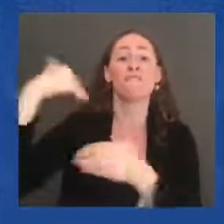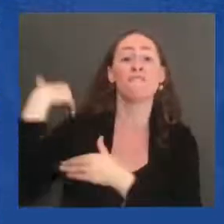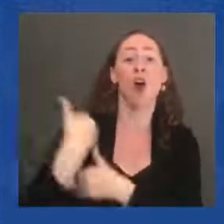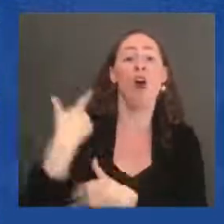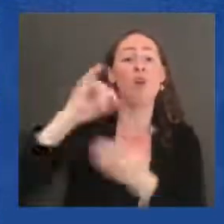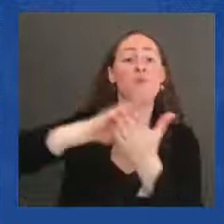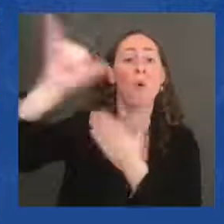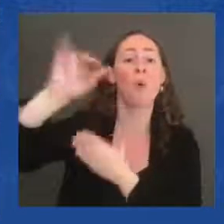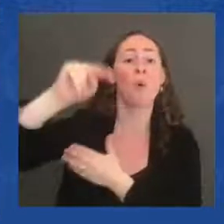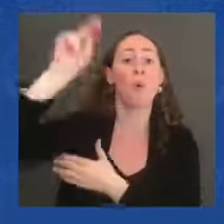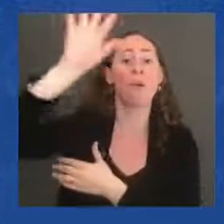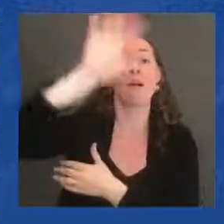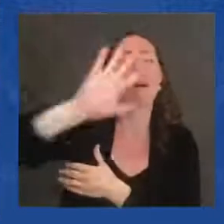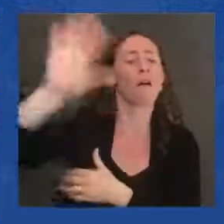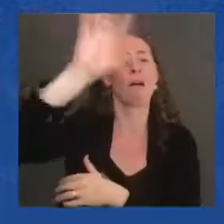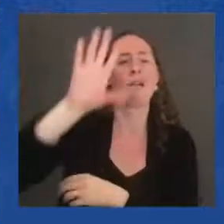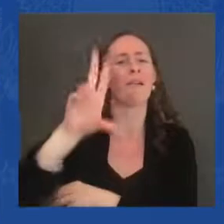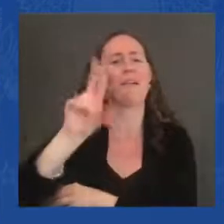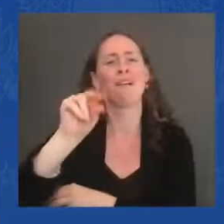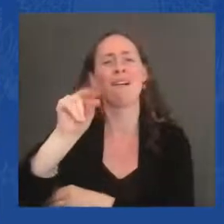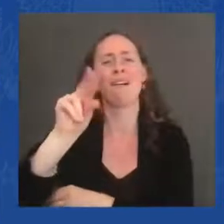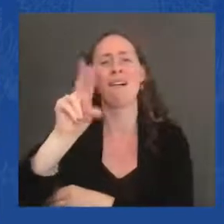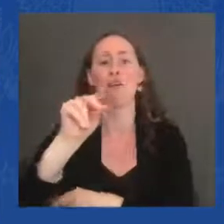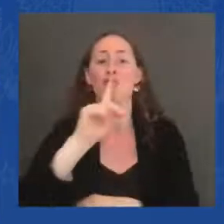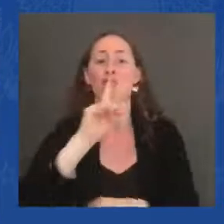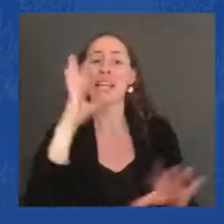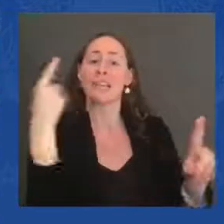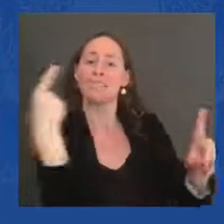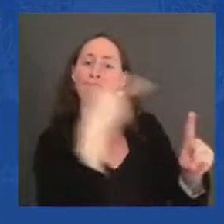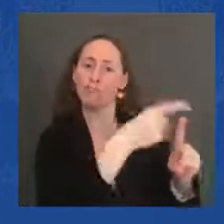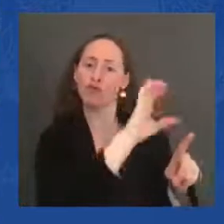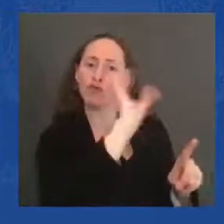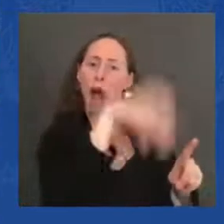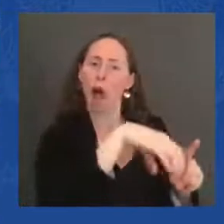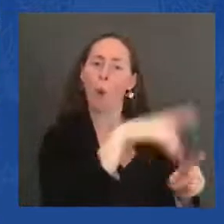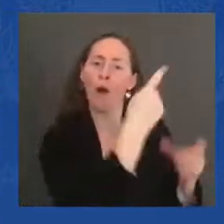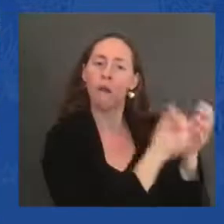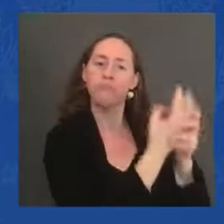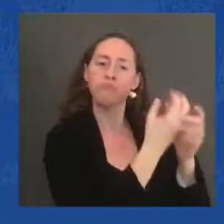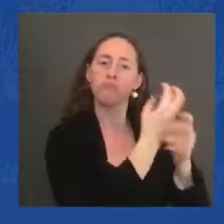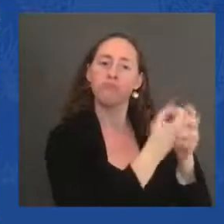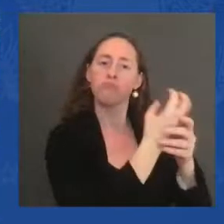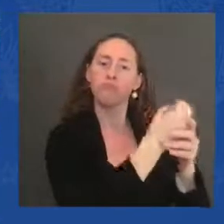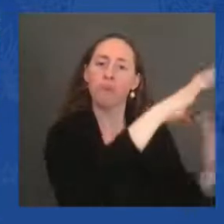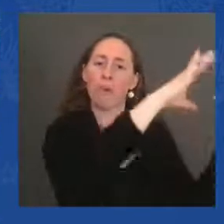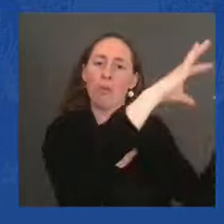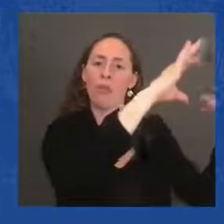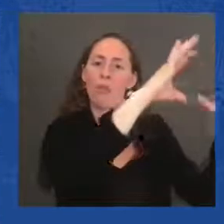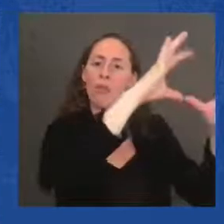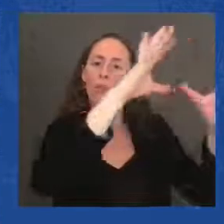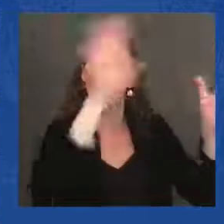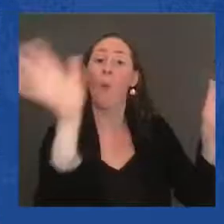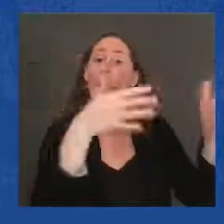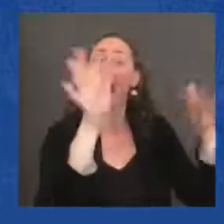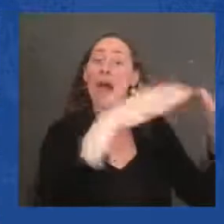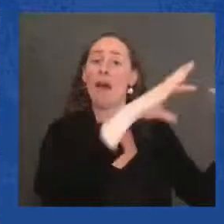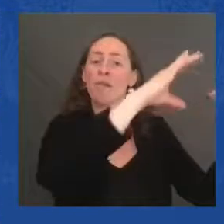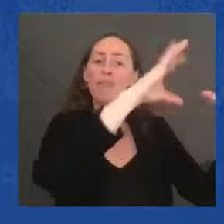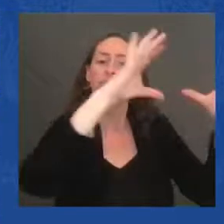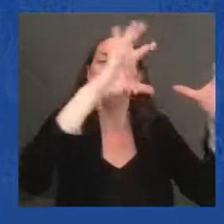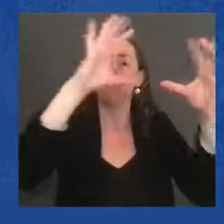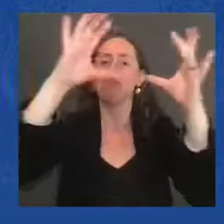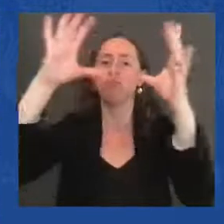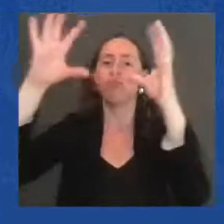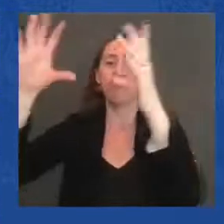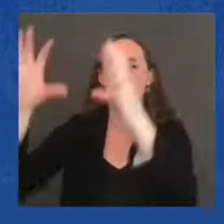wind carries that pollution at a height that doesn't affect the state of Illinois or doesn't affect the